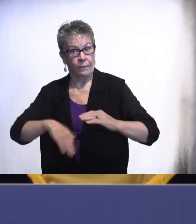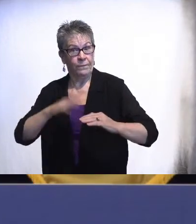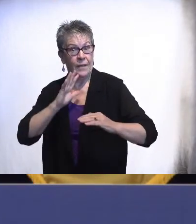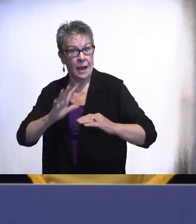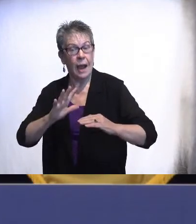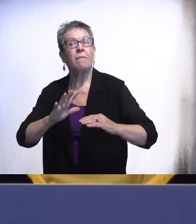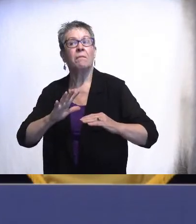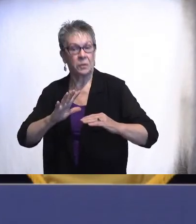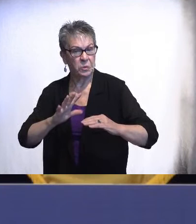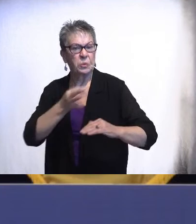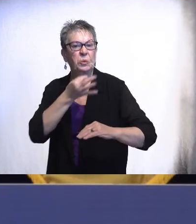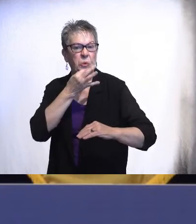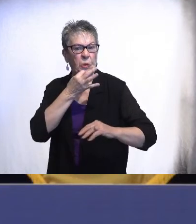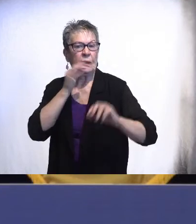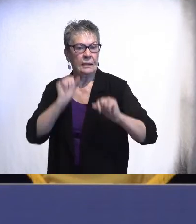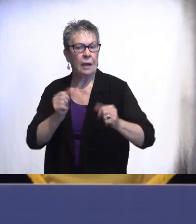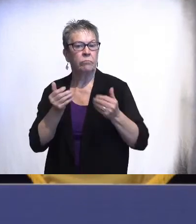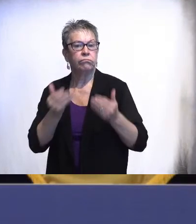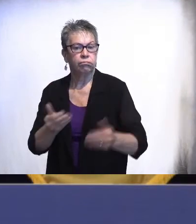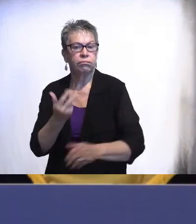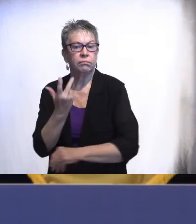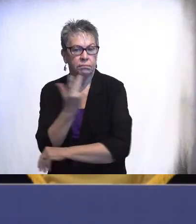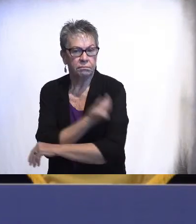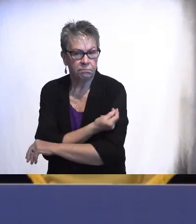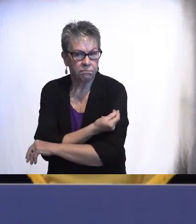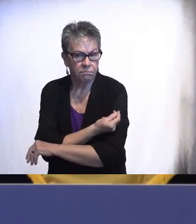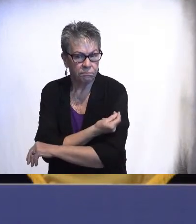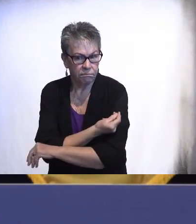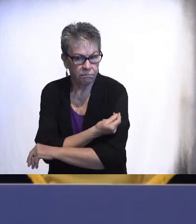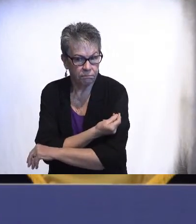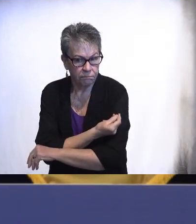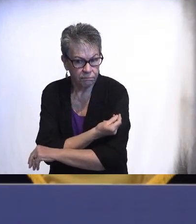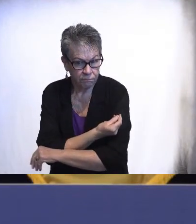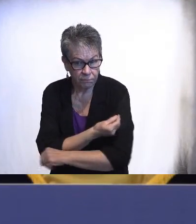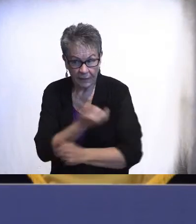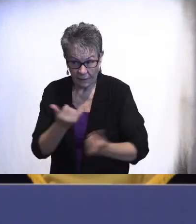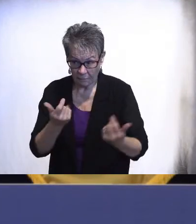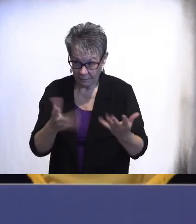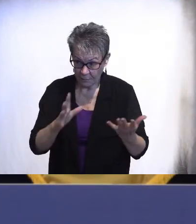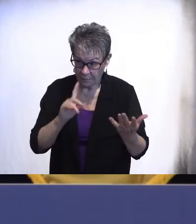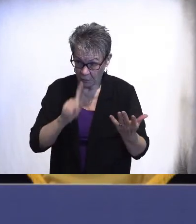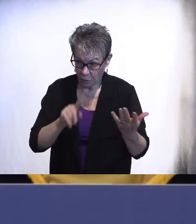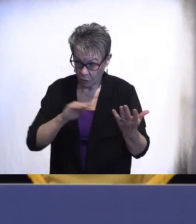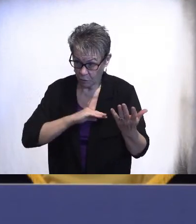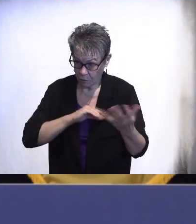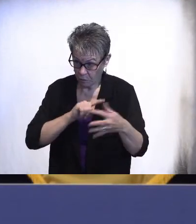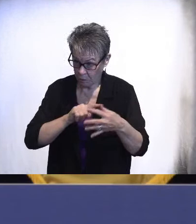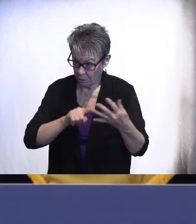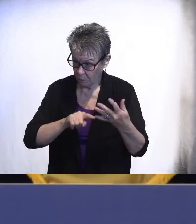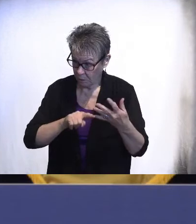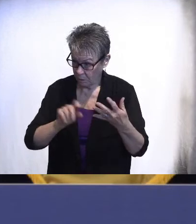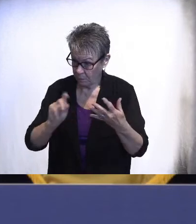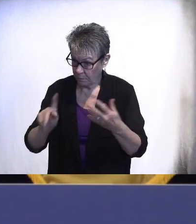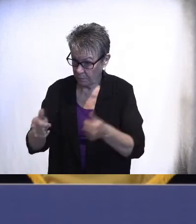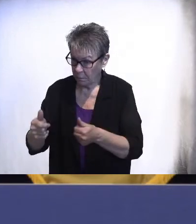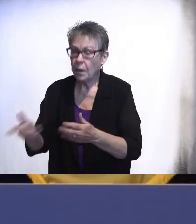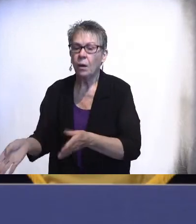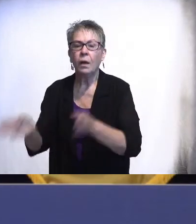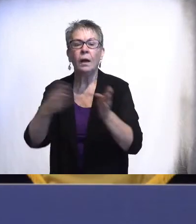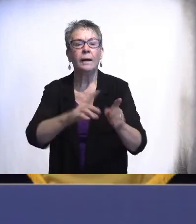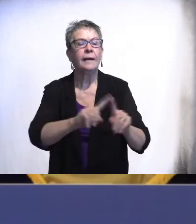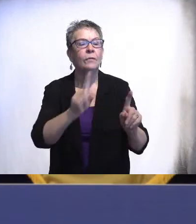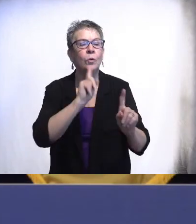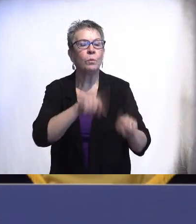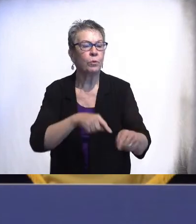Did I get most of what you said? Is that, you good with that? Okay, thank you. Daniel, how are you? Good. How are you doing, Governor? Good.